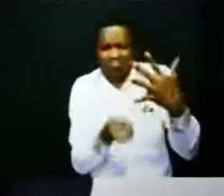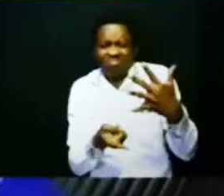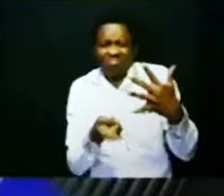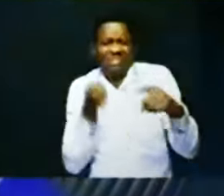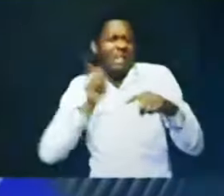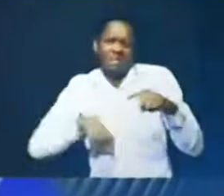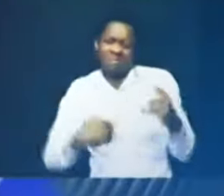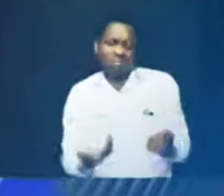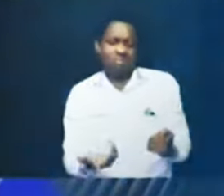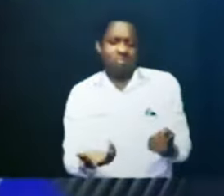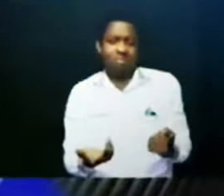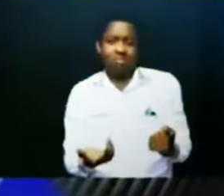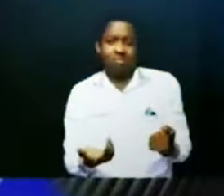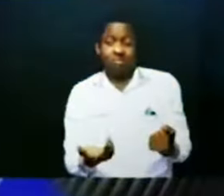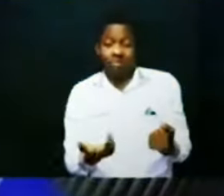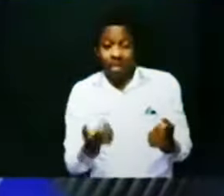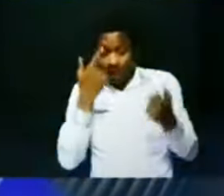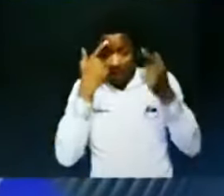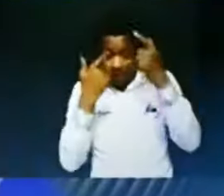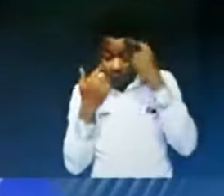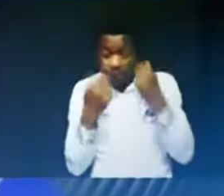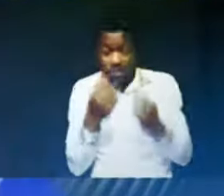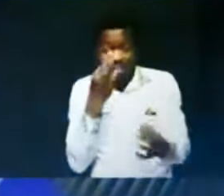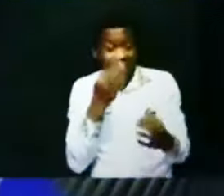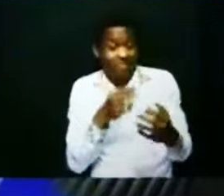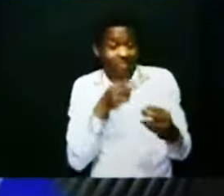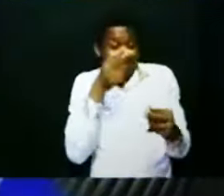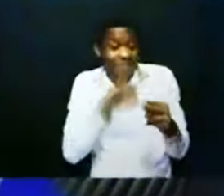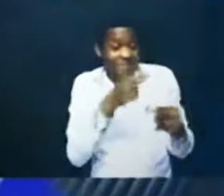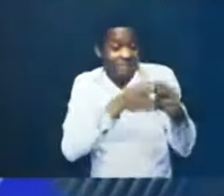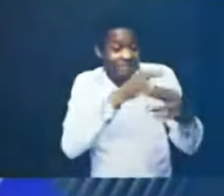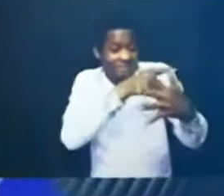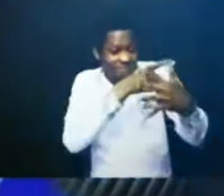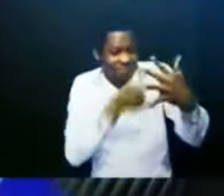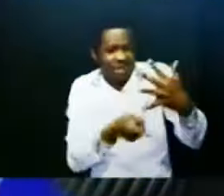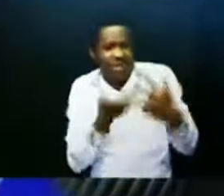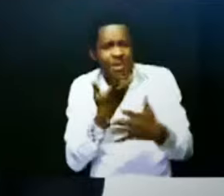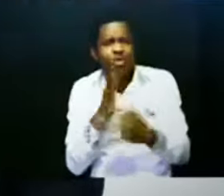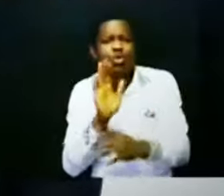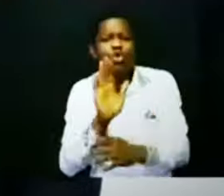sure that I will miss the one that has caused you offense. And